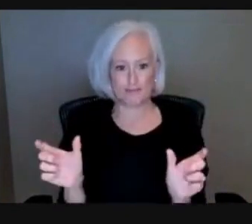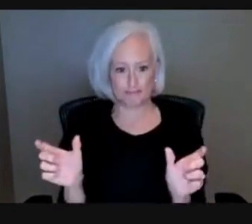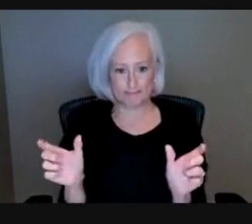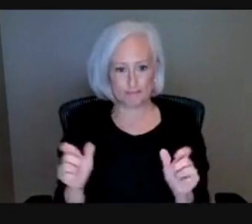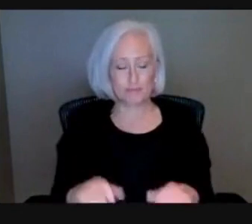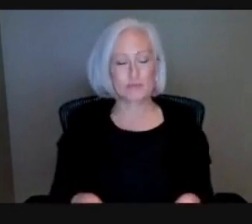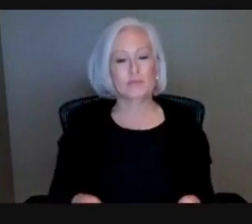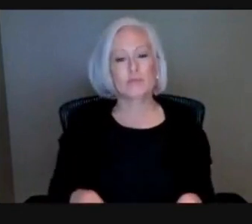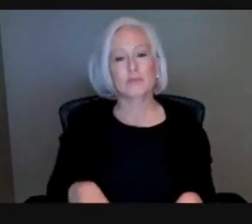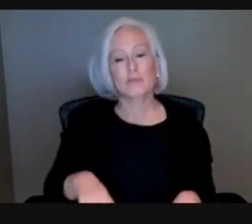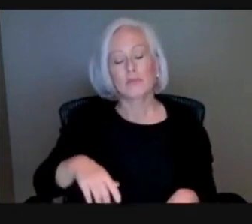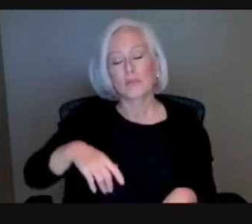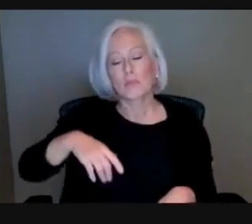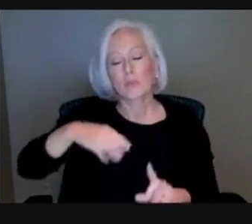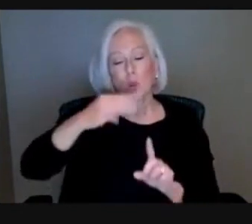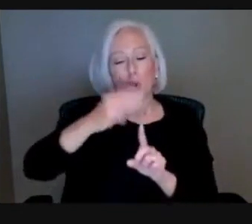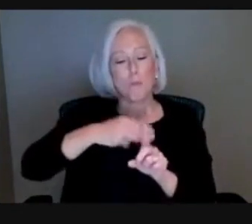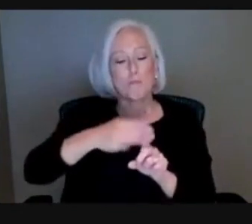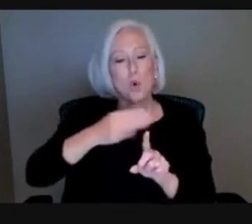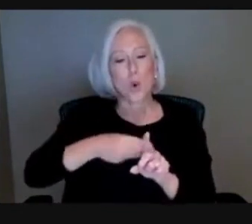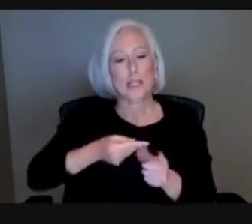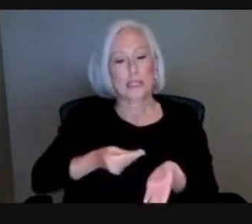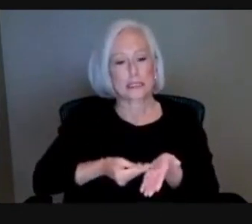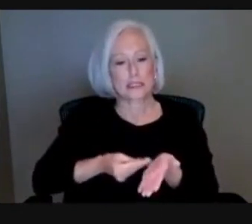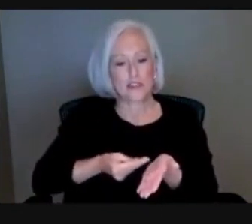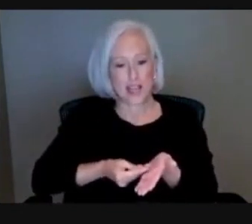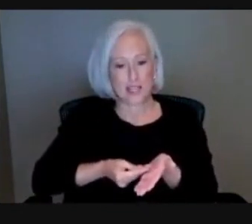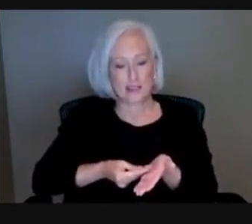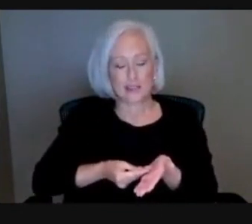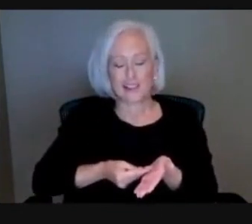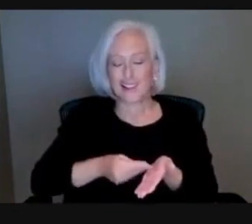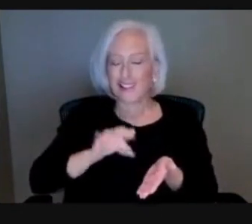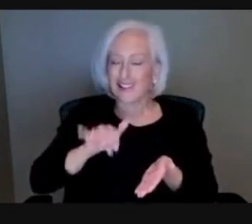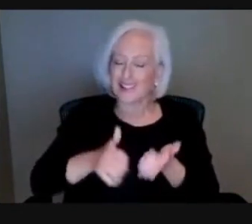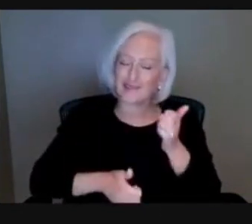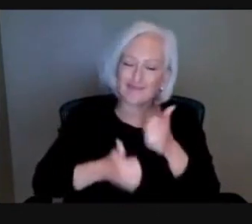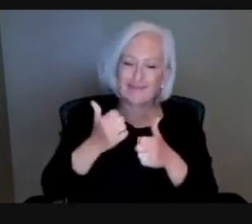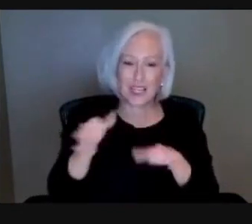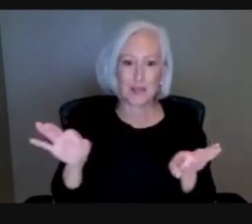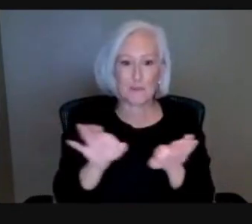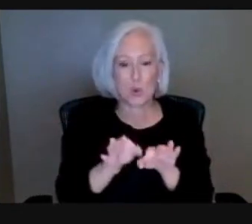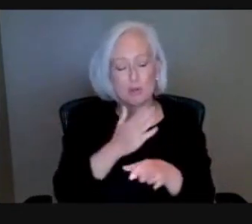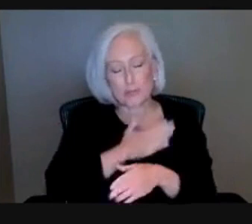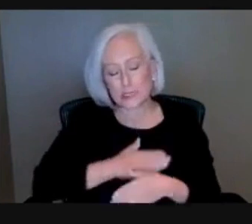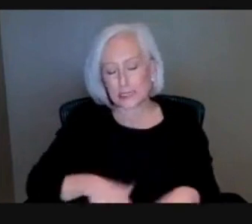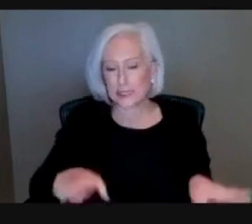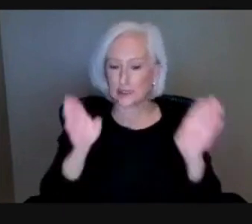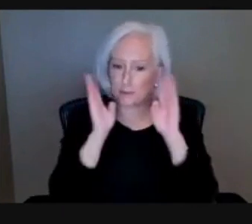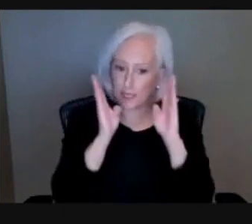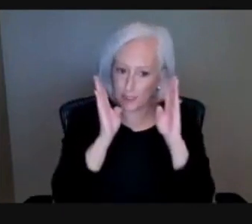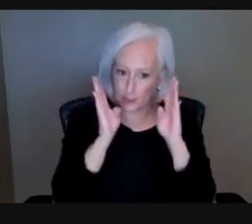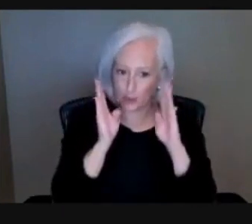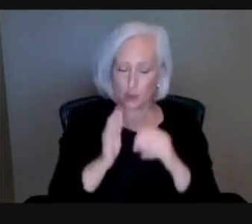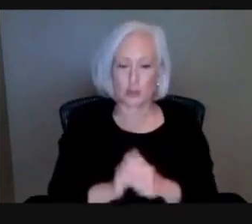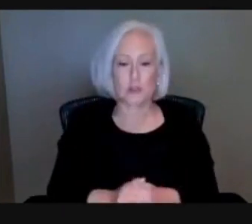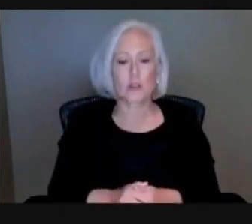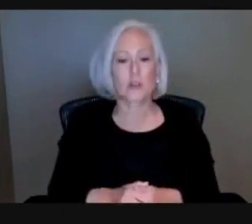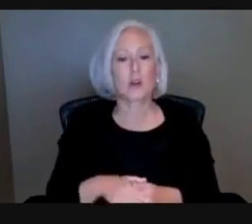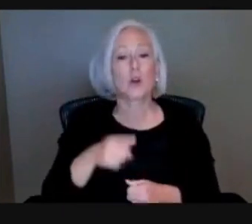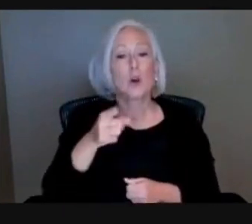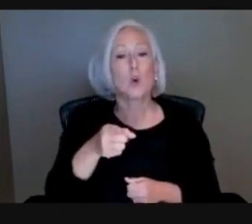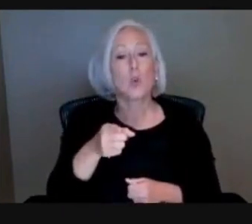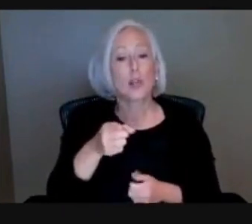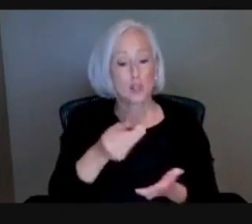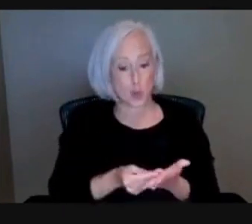So mortgage loan financing. I think this is one of the most important slides, so please pay attention. When you actually go to